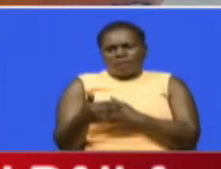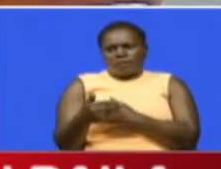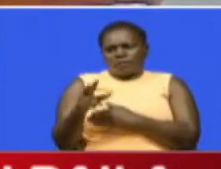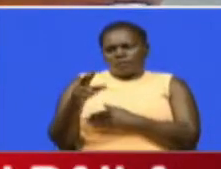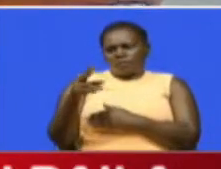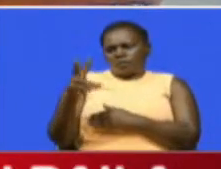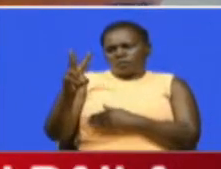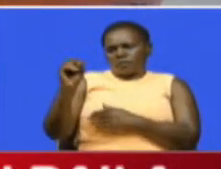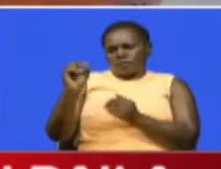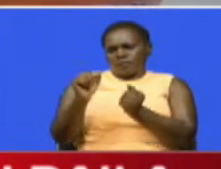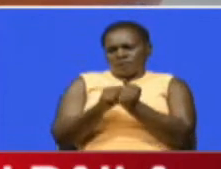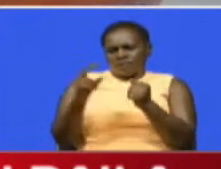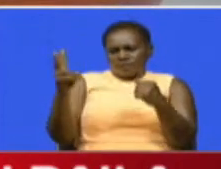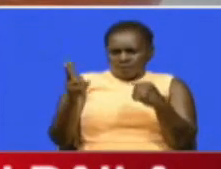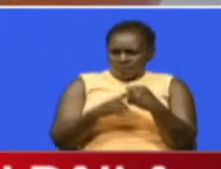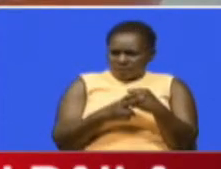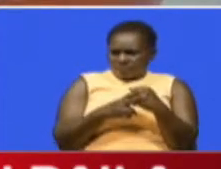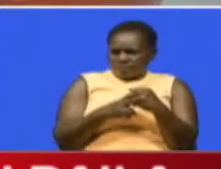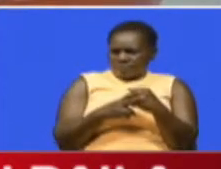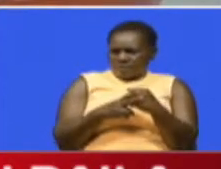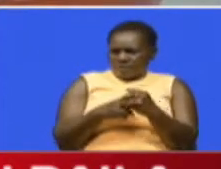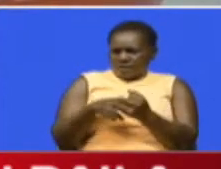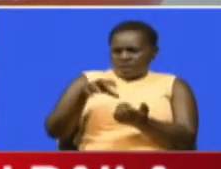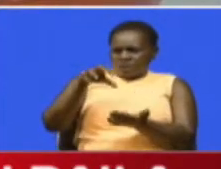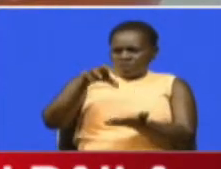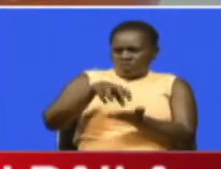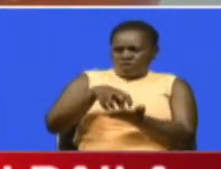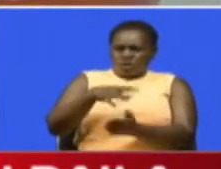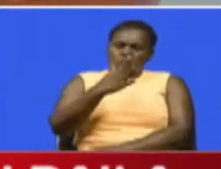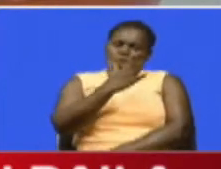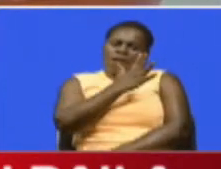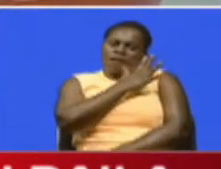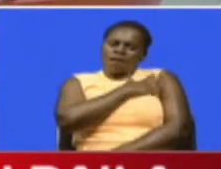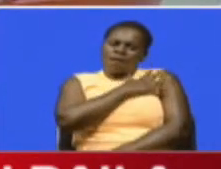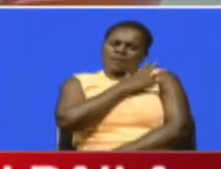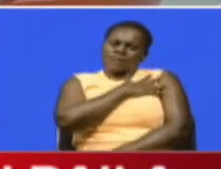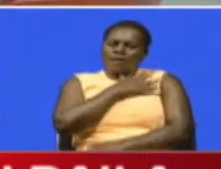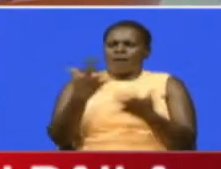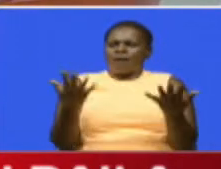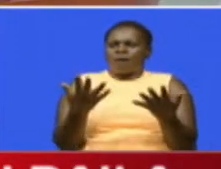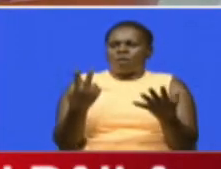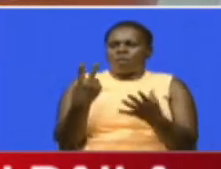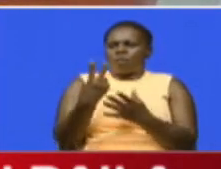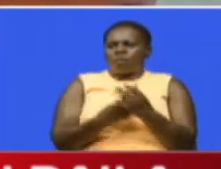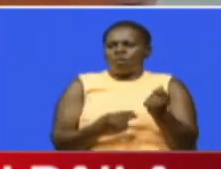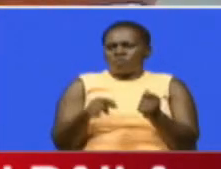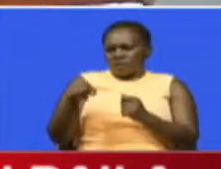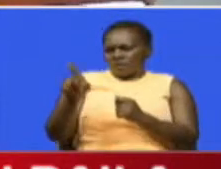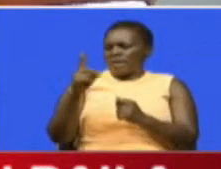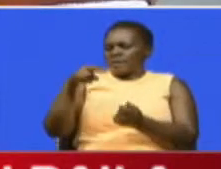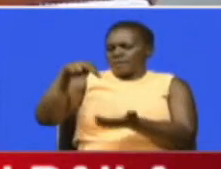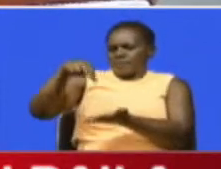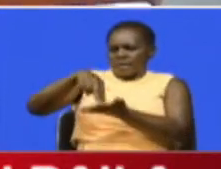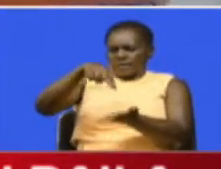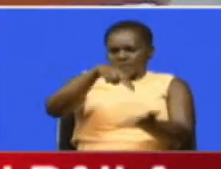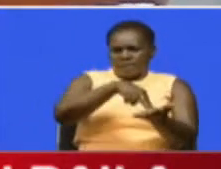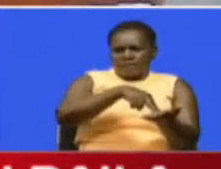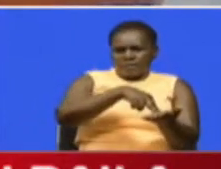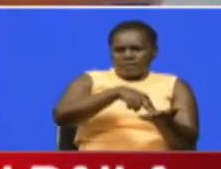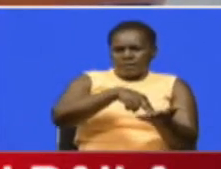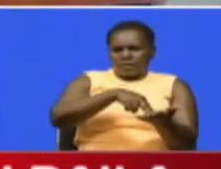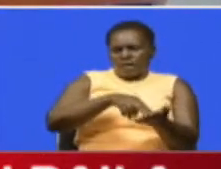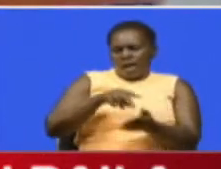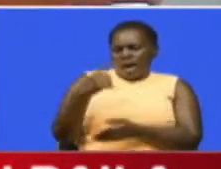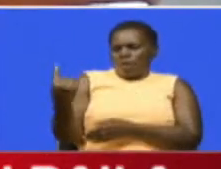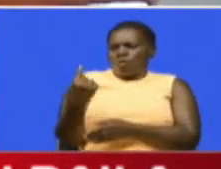after 2017. What is the status of the NASA alliance right now? And they both say they will be running for presidency, going at